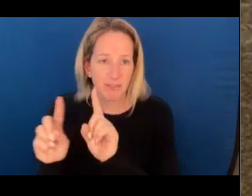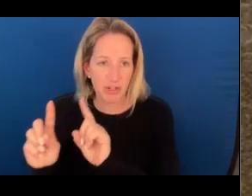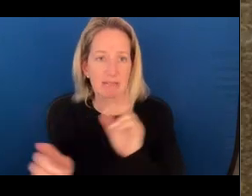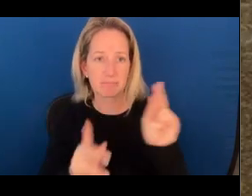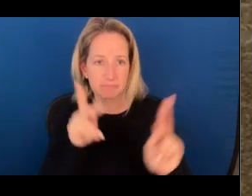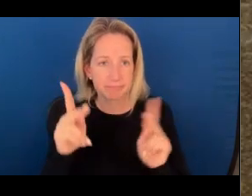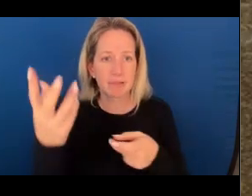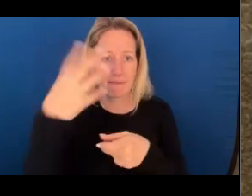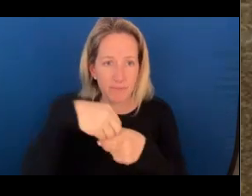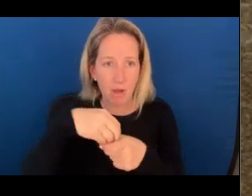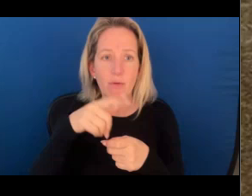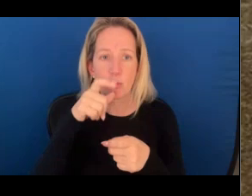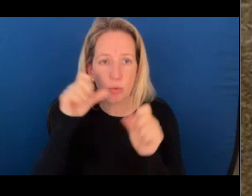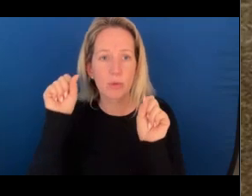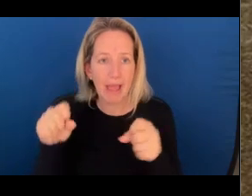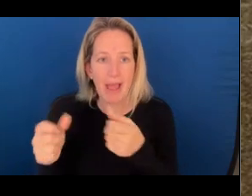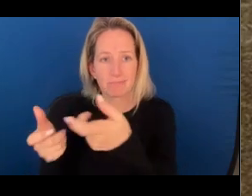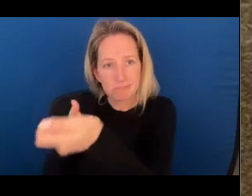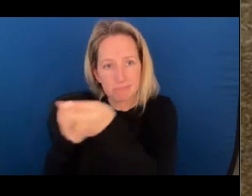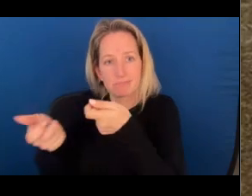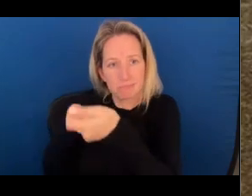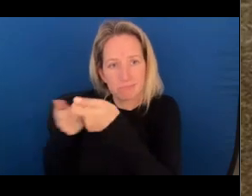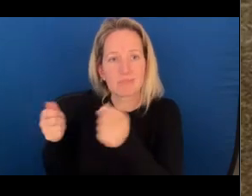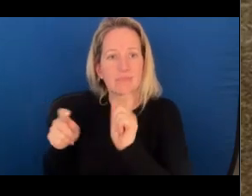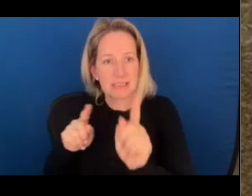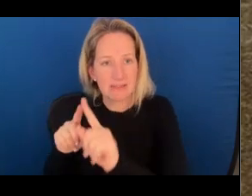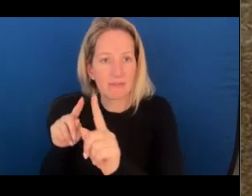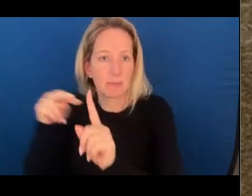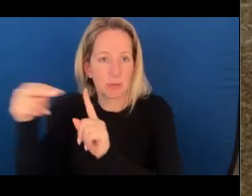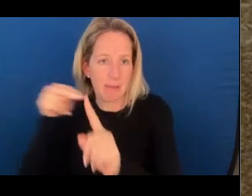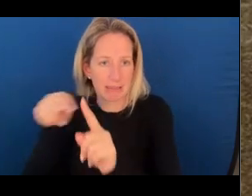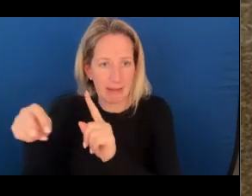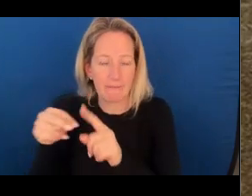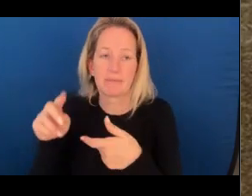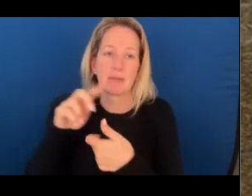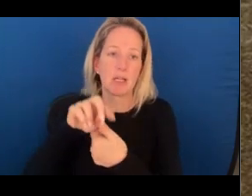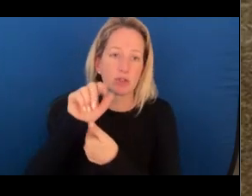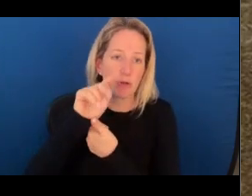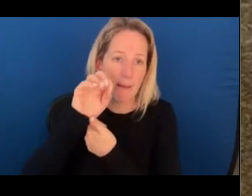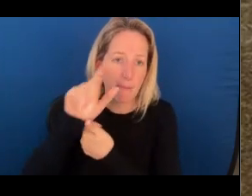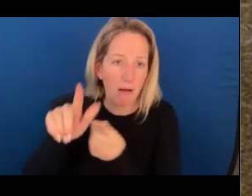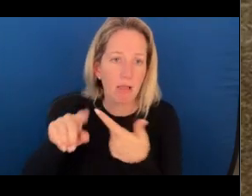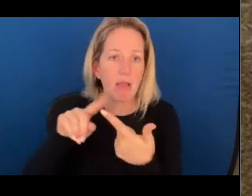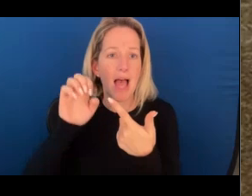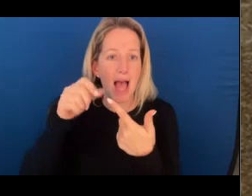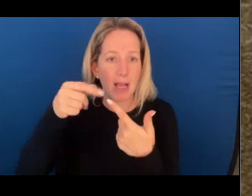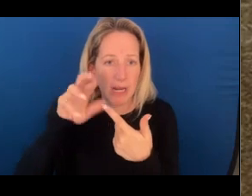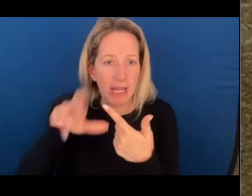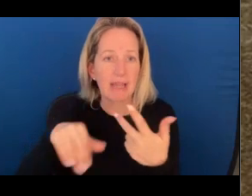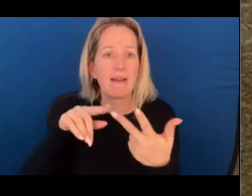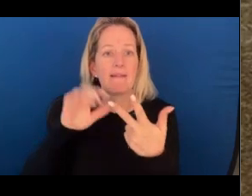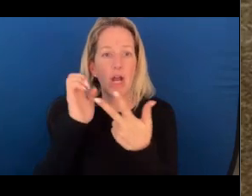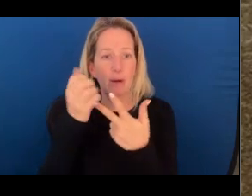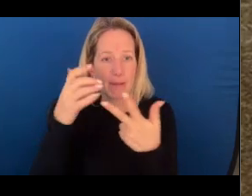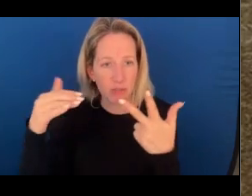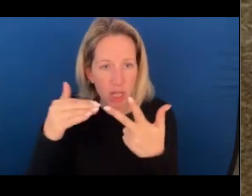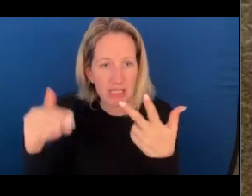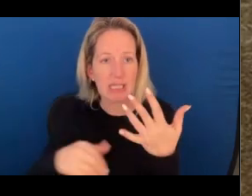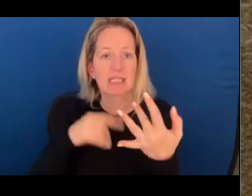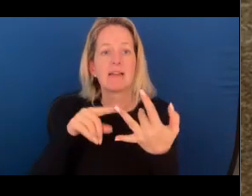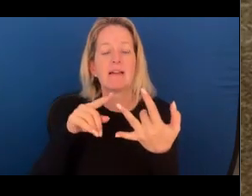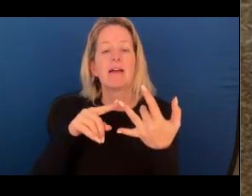we've mentioned. So for instance, we have someone who can speak about tribal perspectives, equity, environmental justice, community-based, and